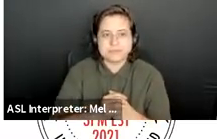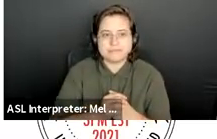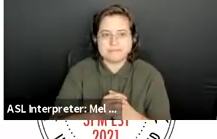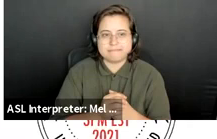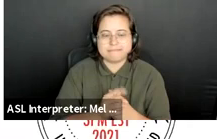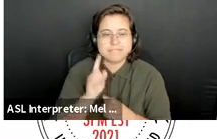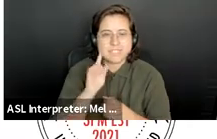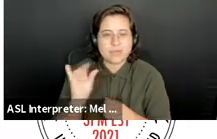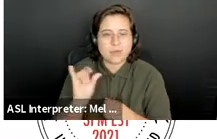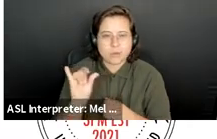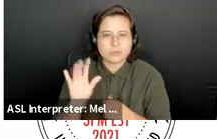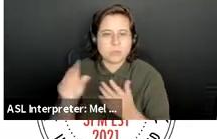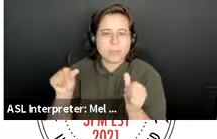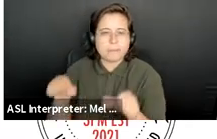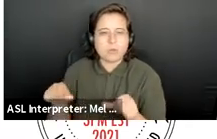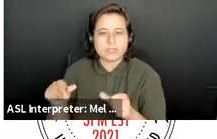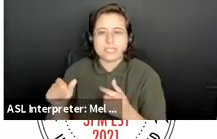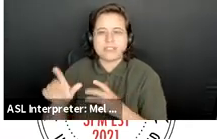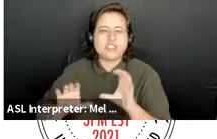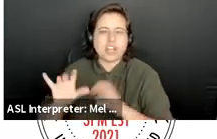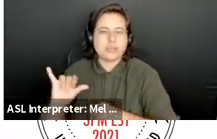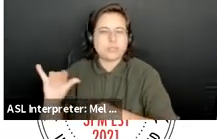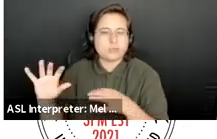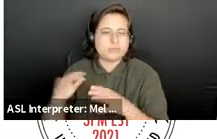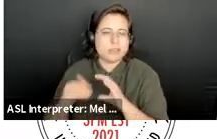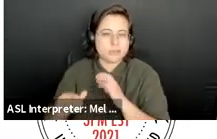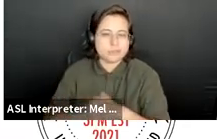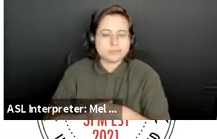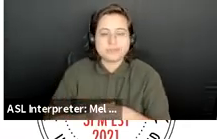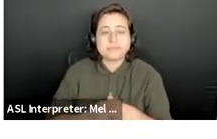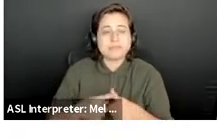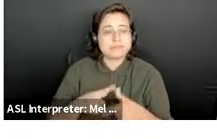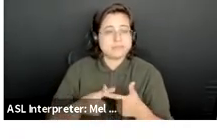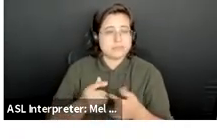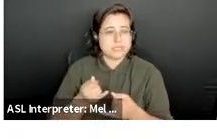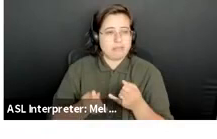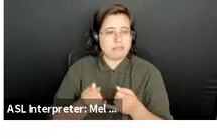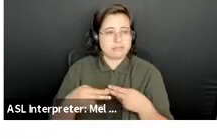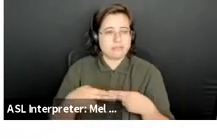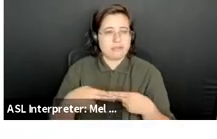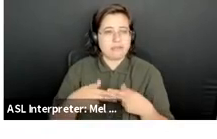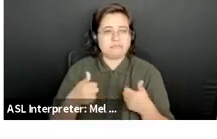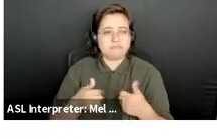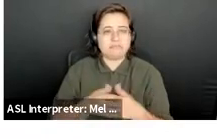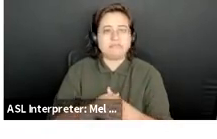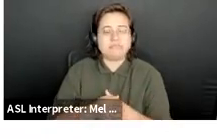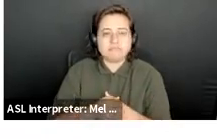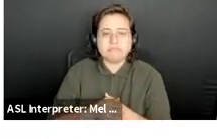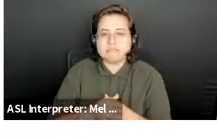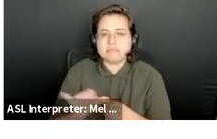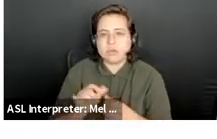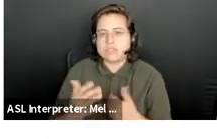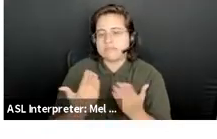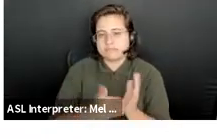And I think they also put it into the chat. And then if we can go to that last slide, I do want to just thank again